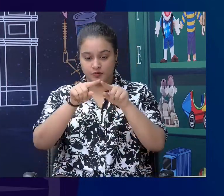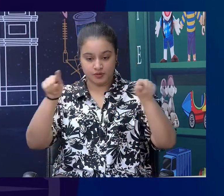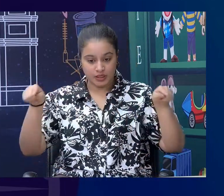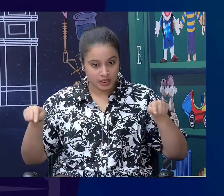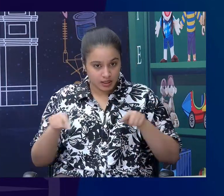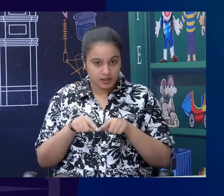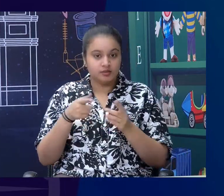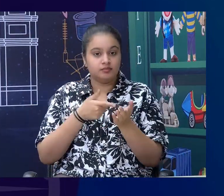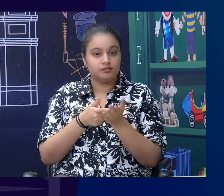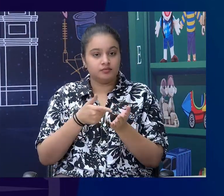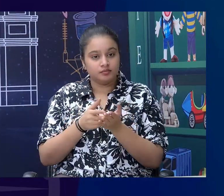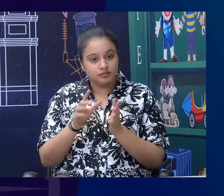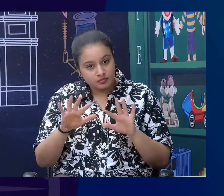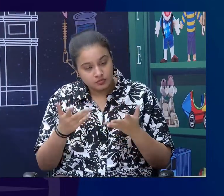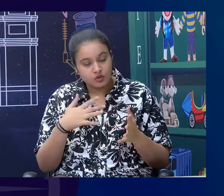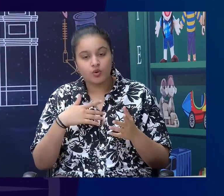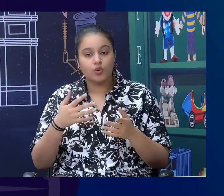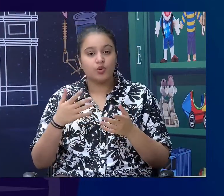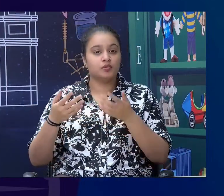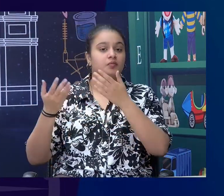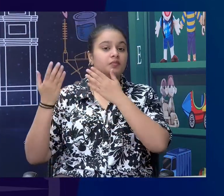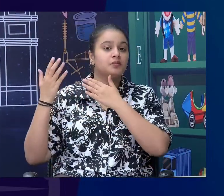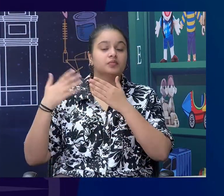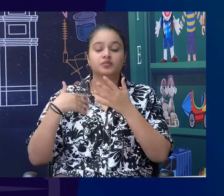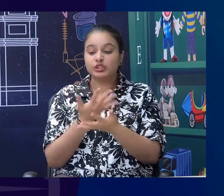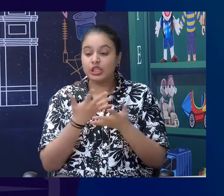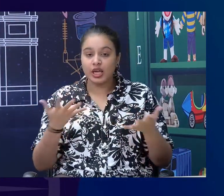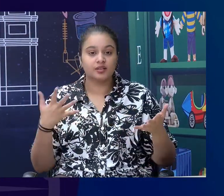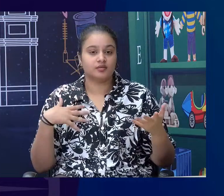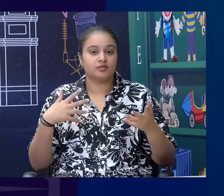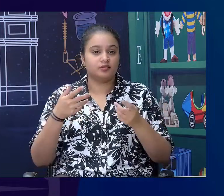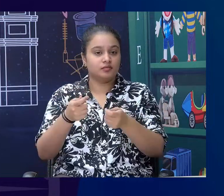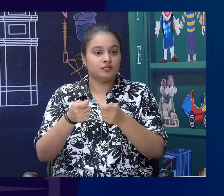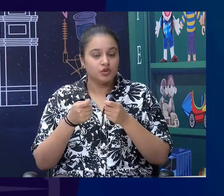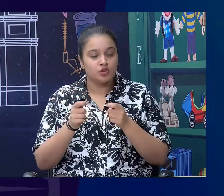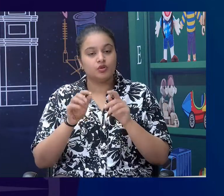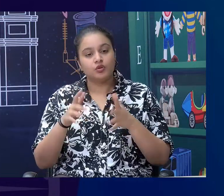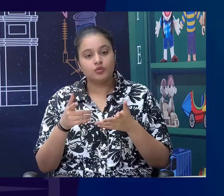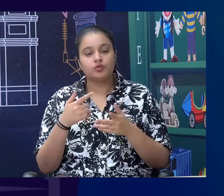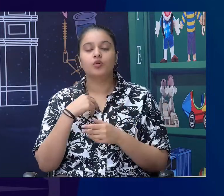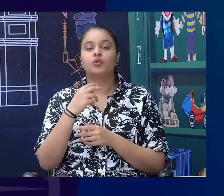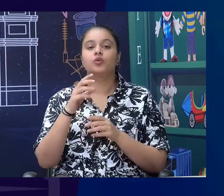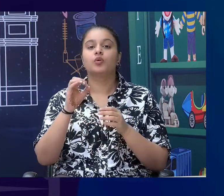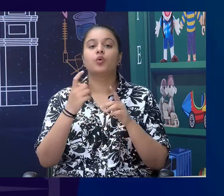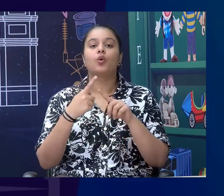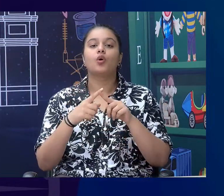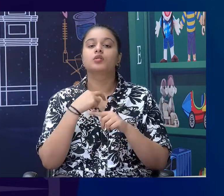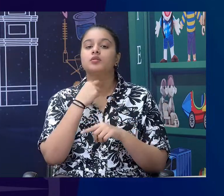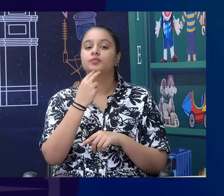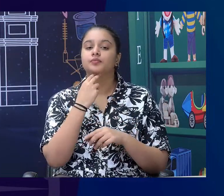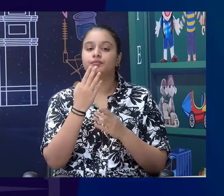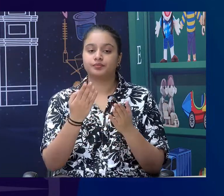Yes. right? To pull the carriages. To pull the carts. carriages, and this is how our ox sound.